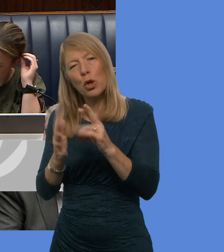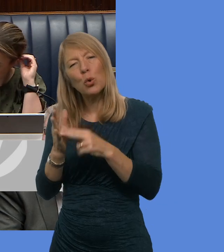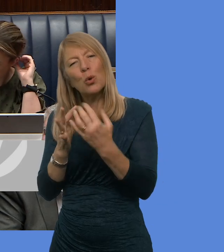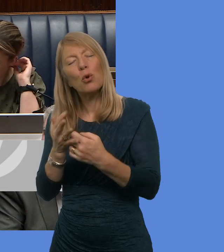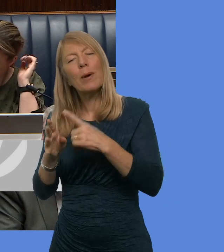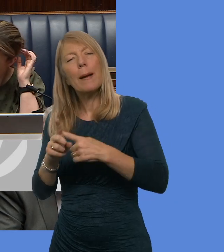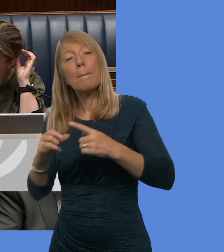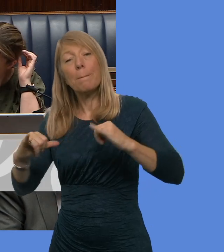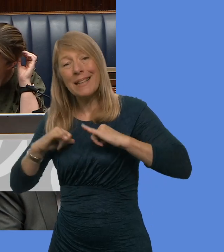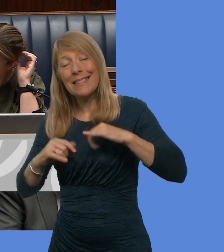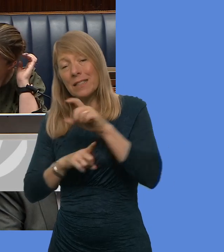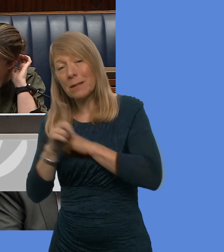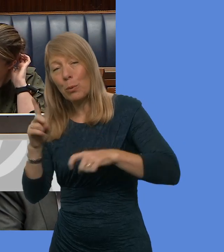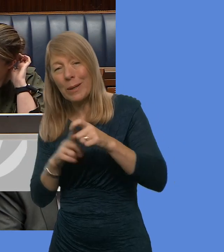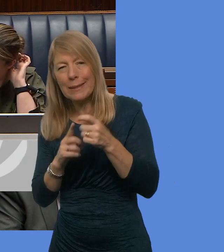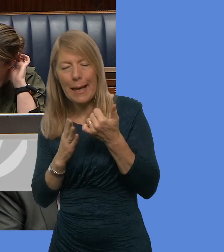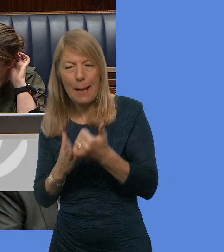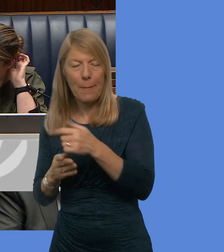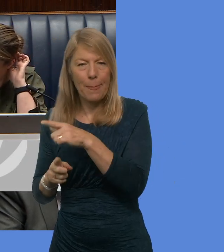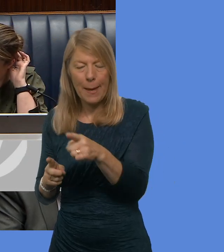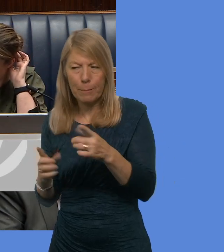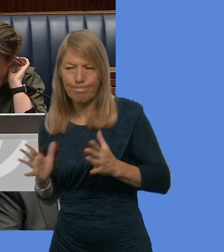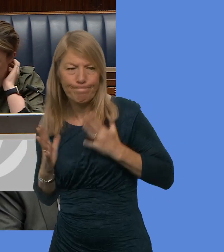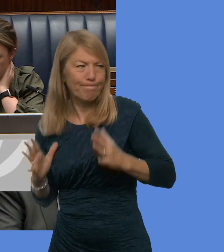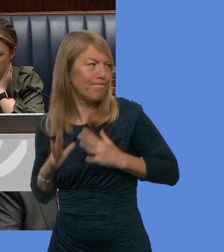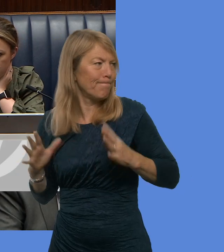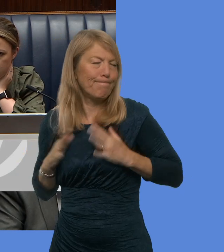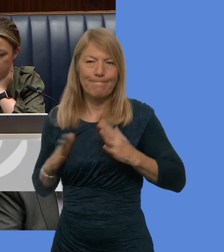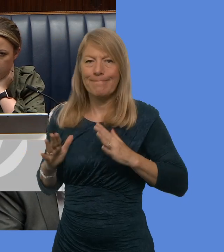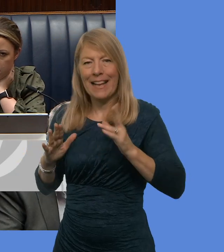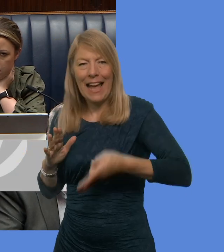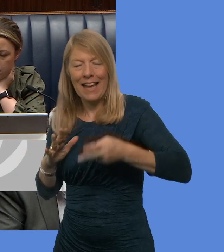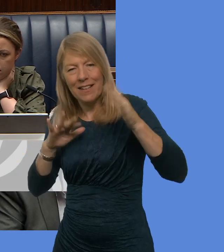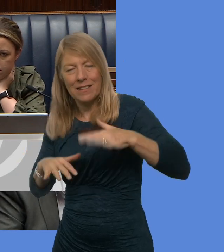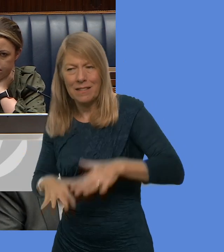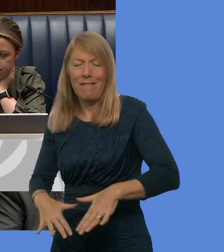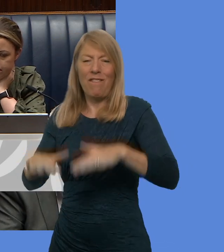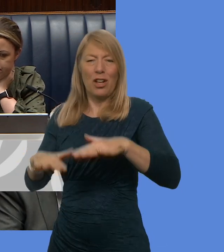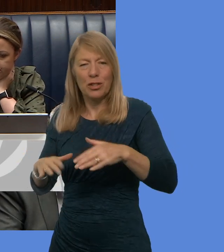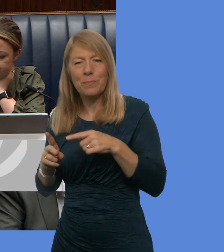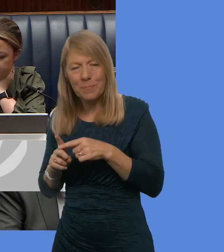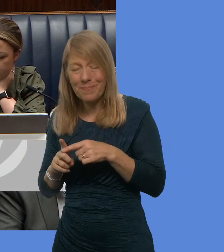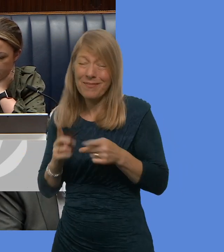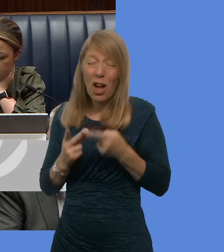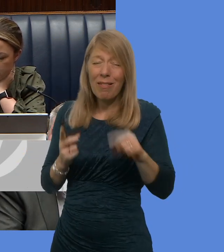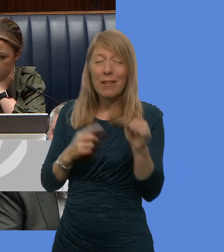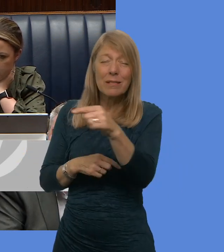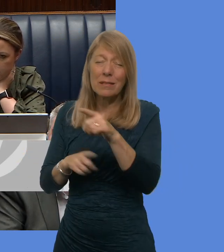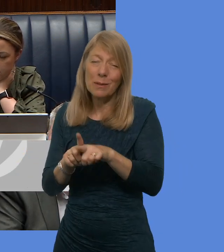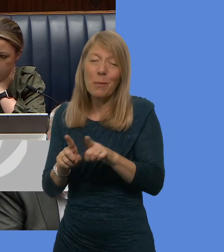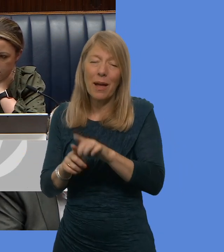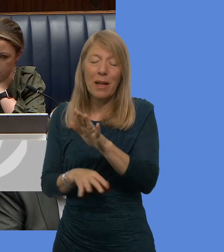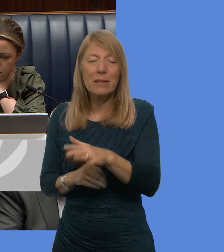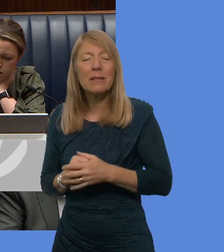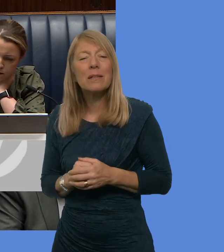group for them and others to improve preparedness for any future flooding. To alleviate the impacts of floods from rivers,